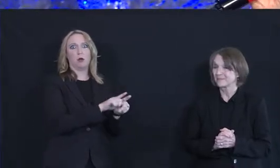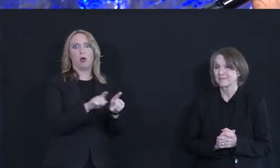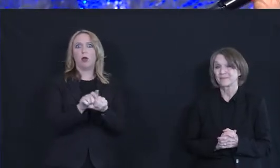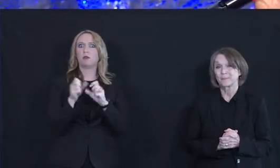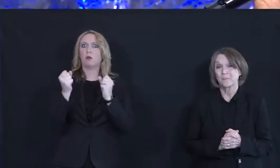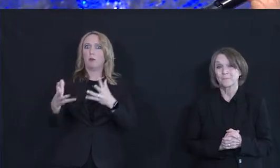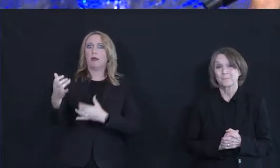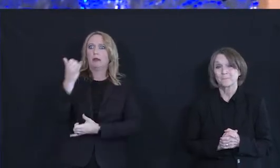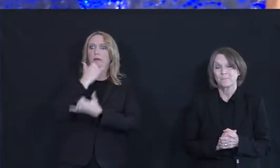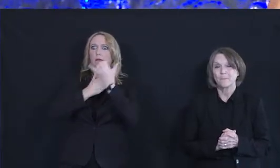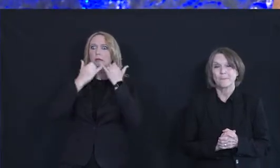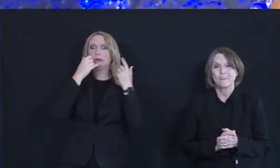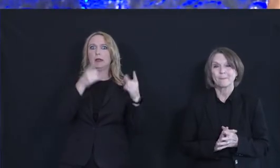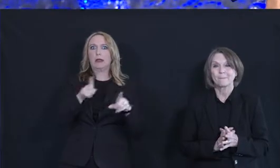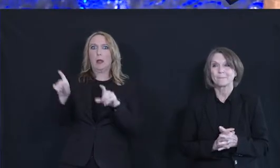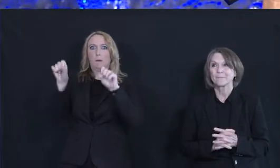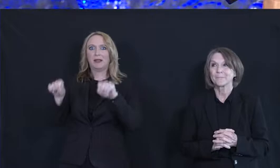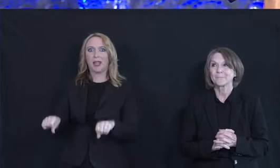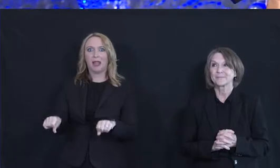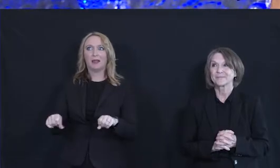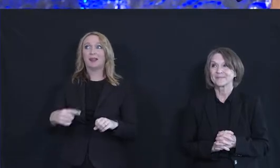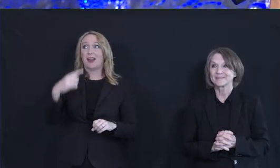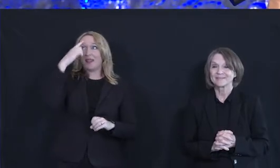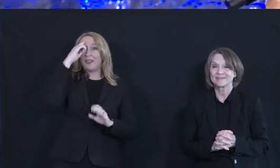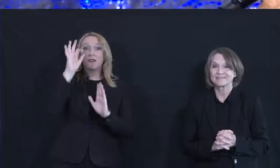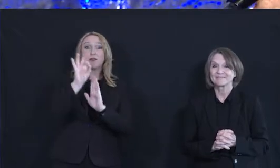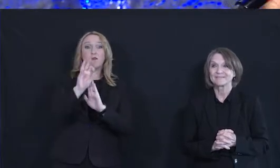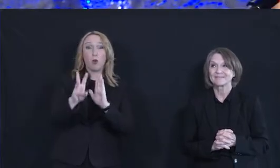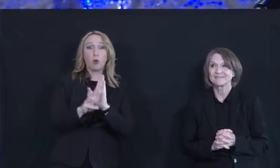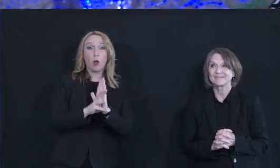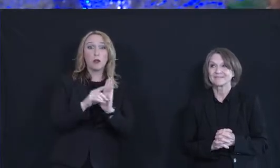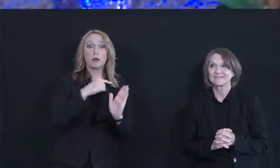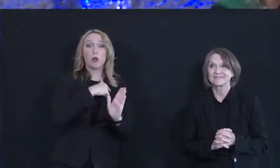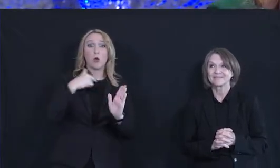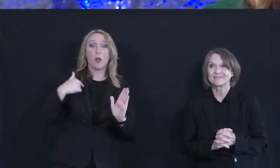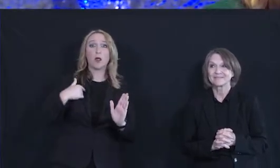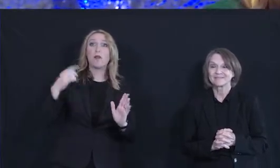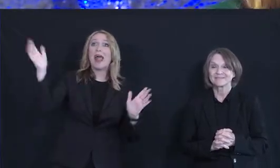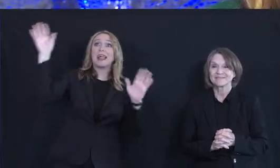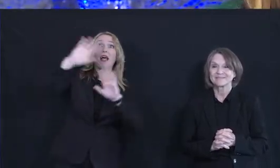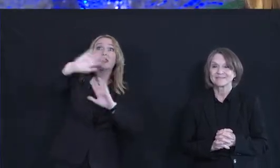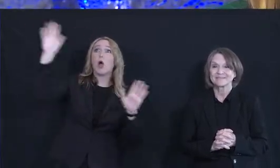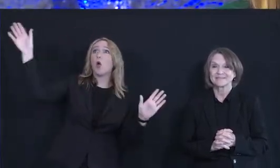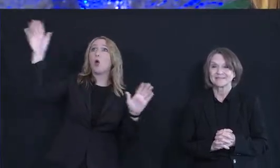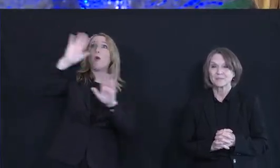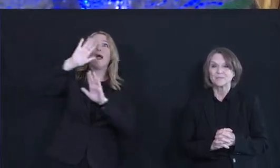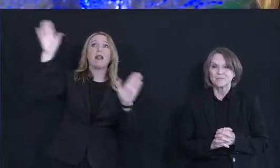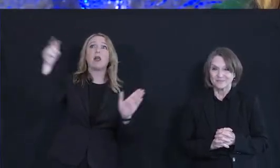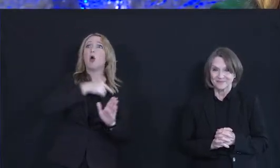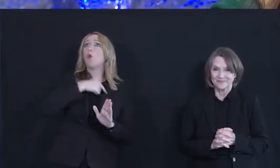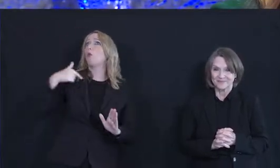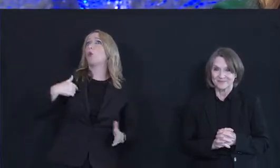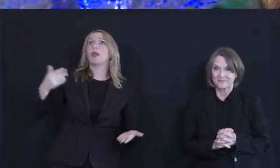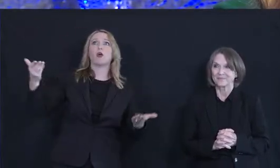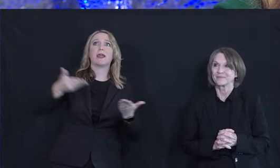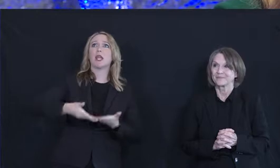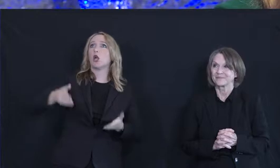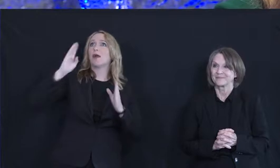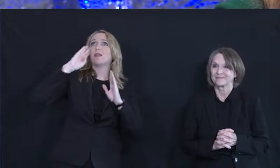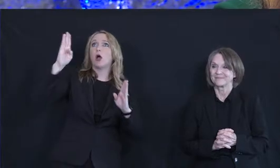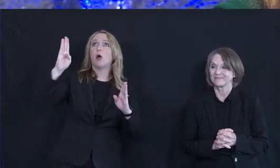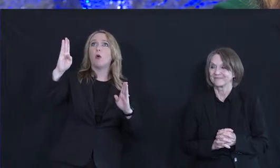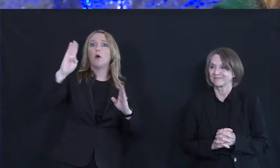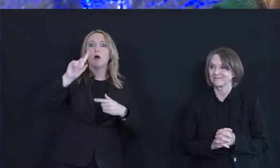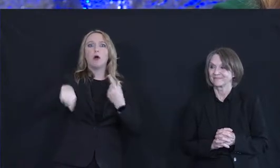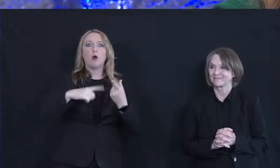the biggest struggle has just been hey we're over here right you don't know who we are but once you get people to our city they fall in love